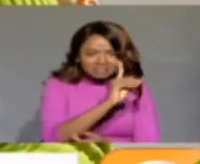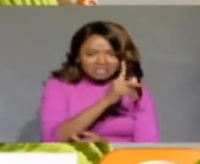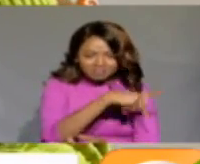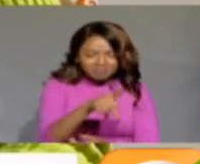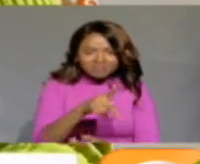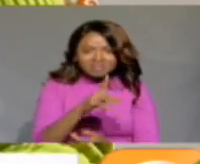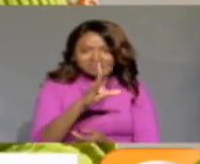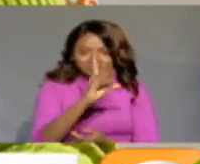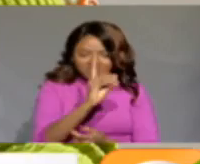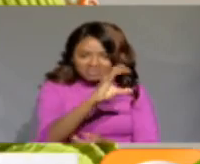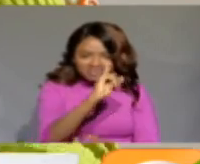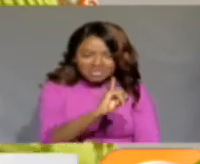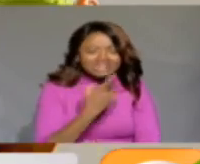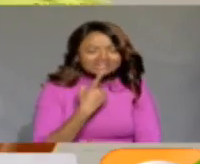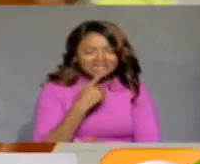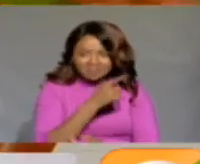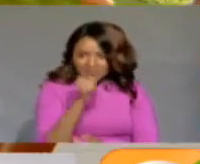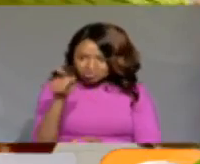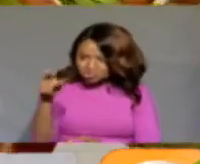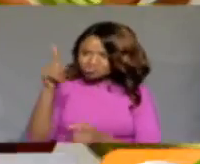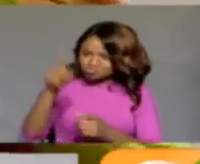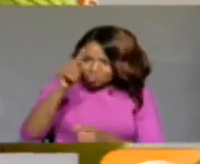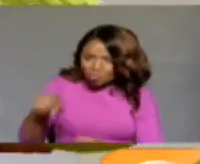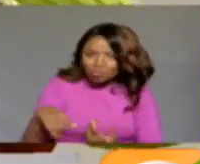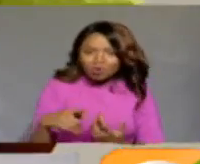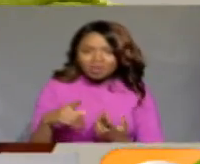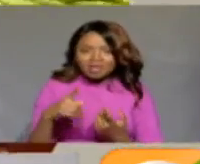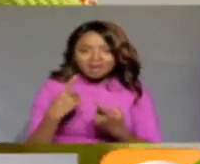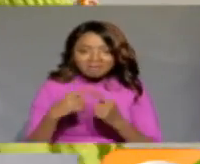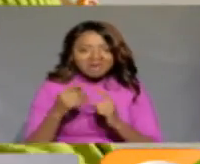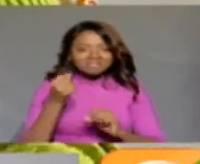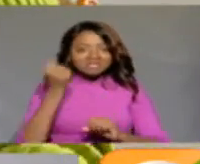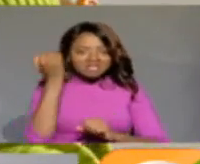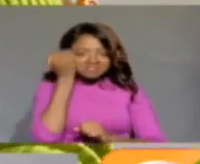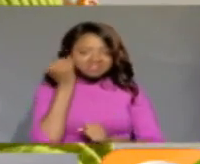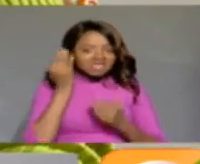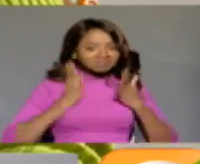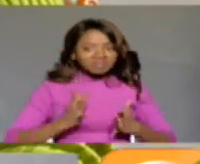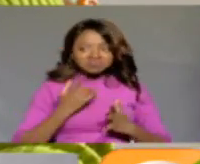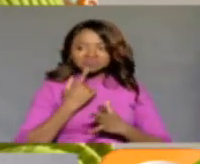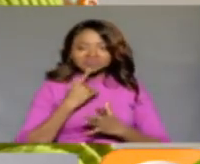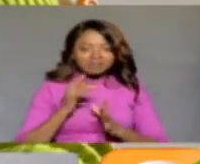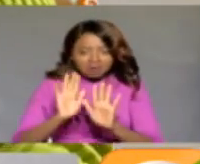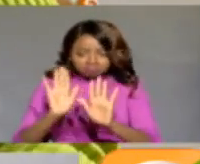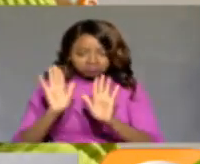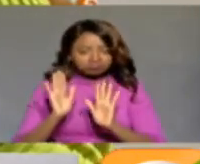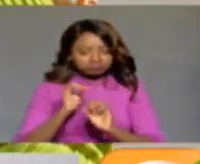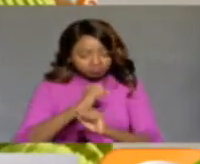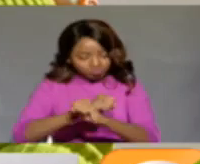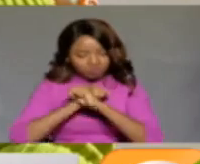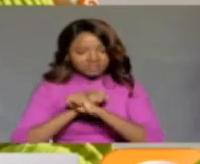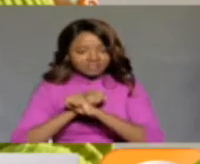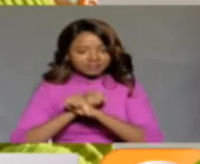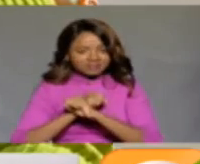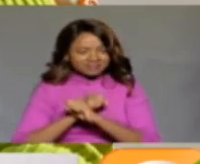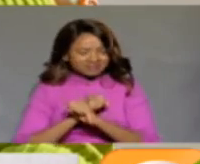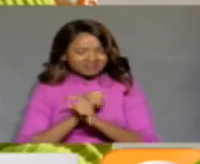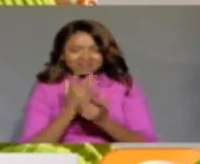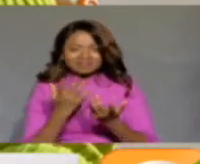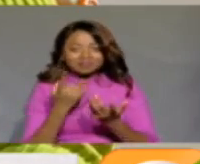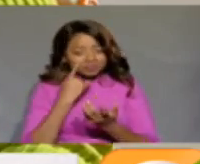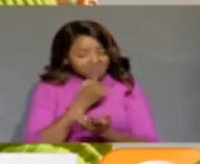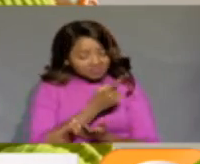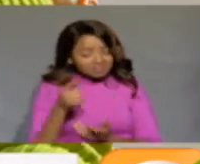committed ABCD crimes, and the judges come and surround her and say you cannot touch her. Those are the things that are destroying this